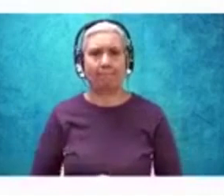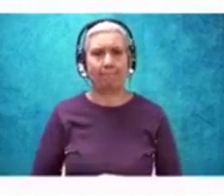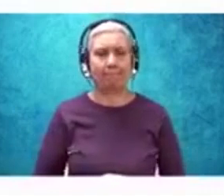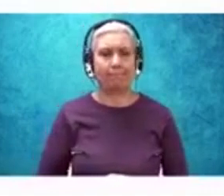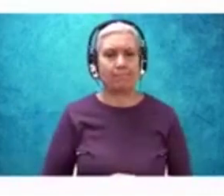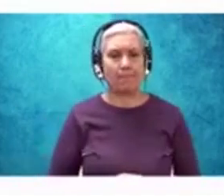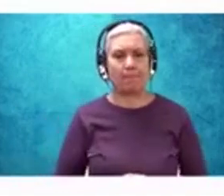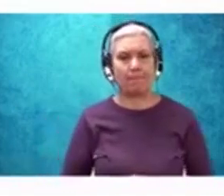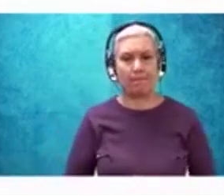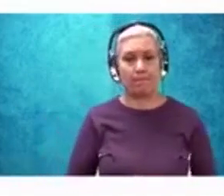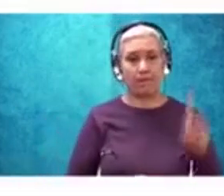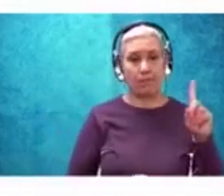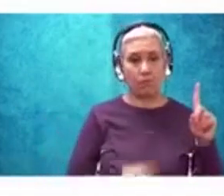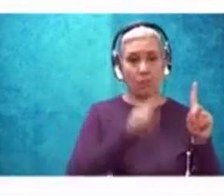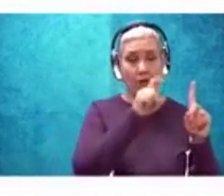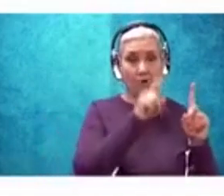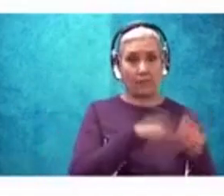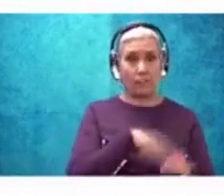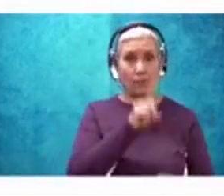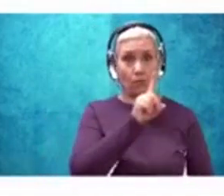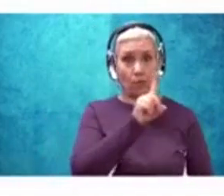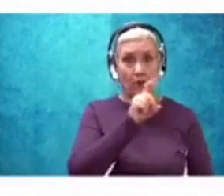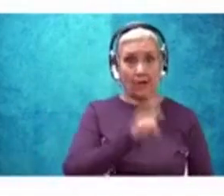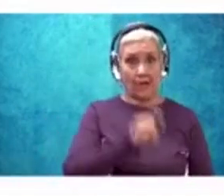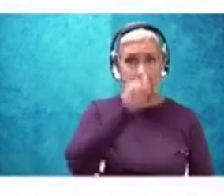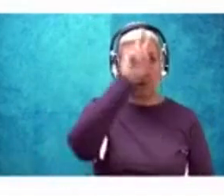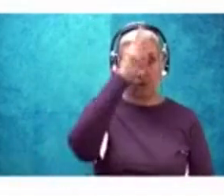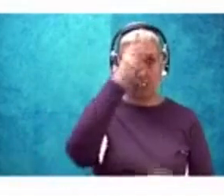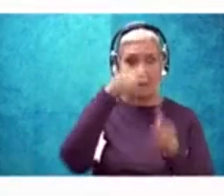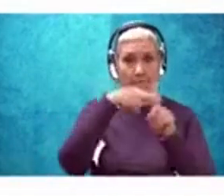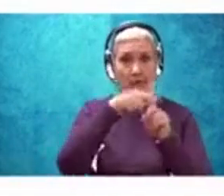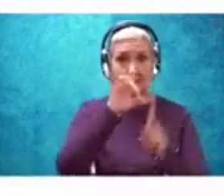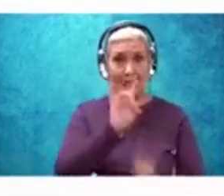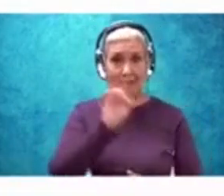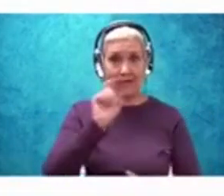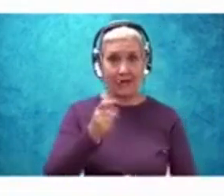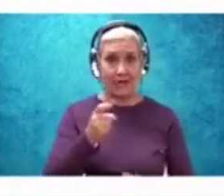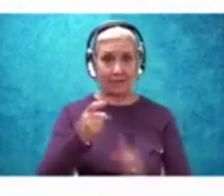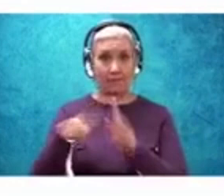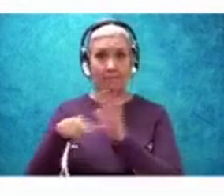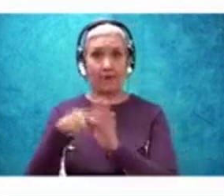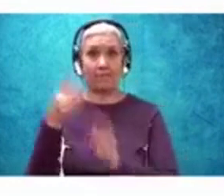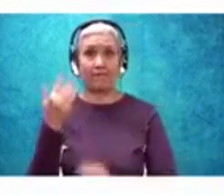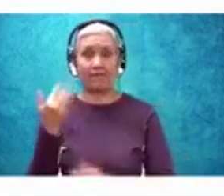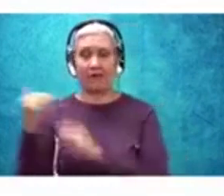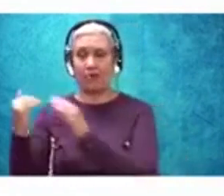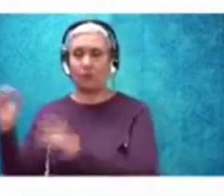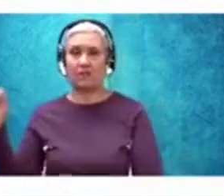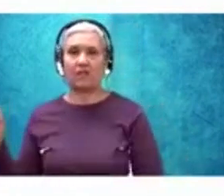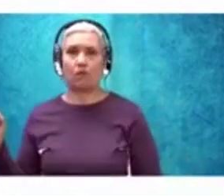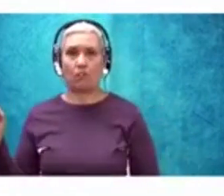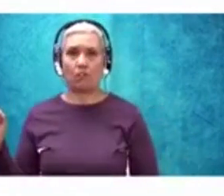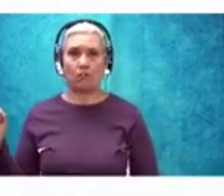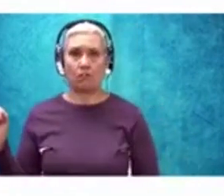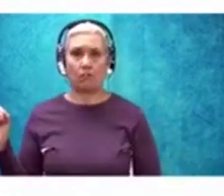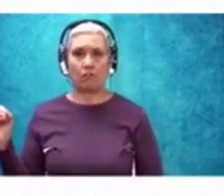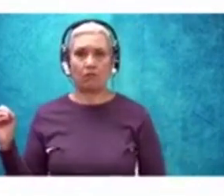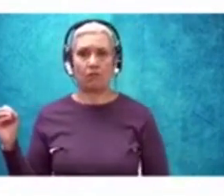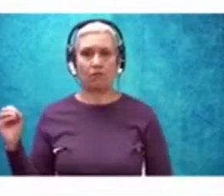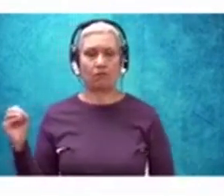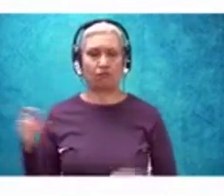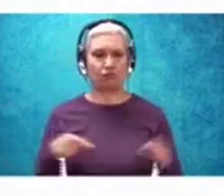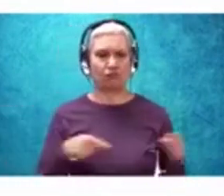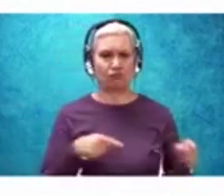So here we're looking at 1x squared plus 8x plus 15 is equal to 0. How do we find values of